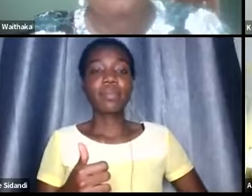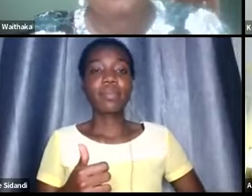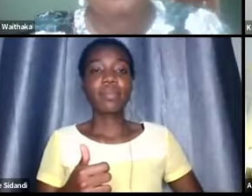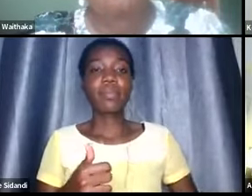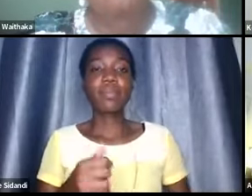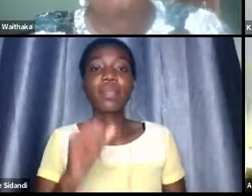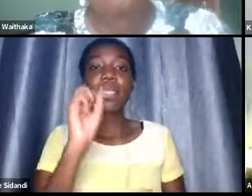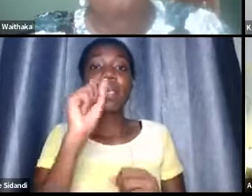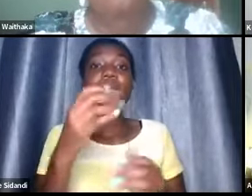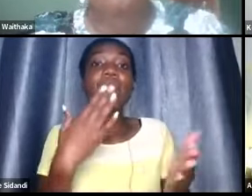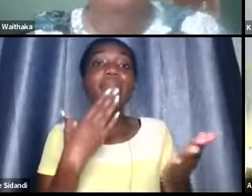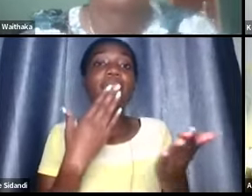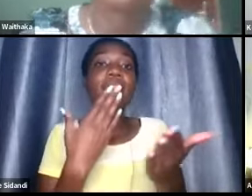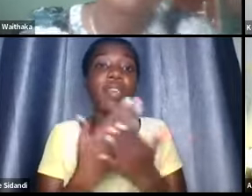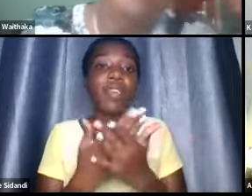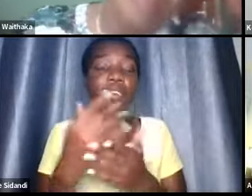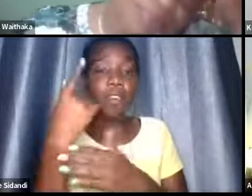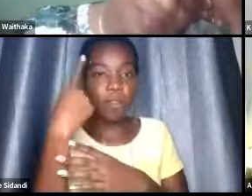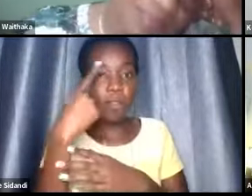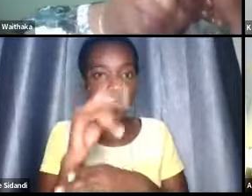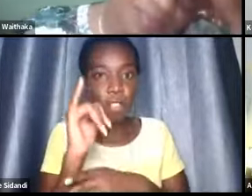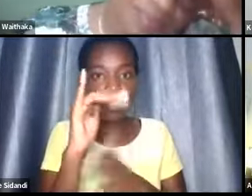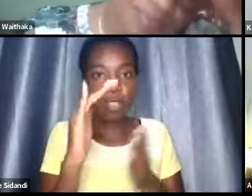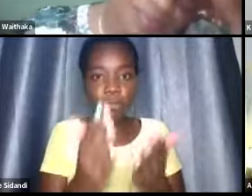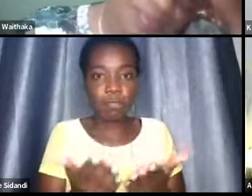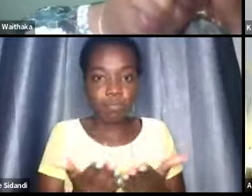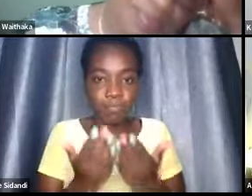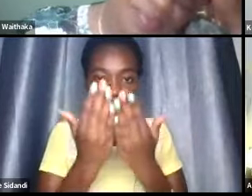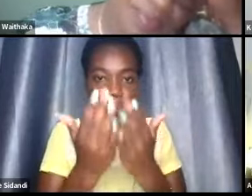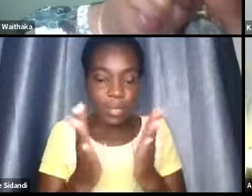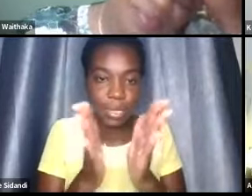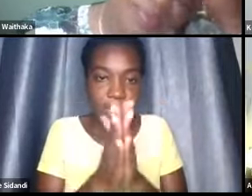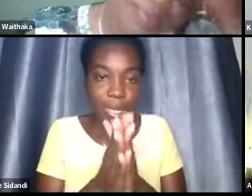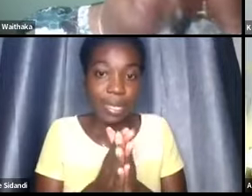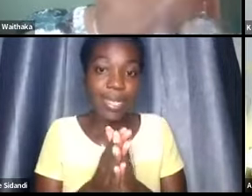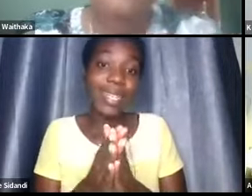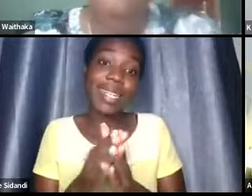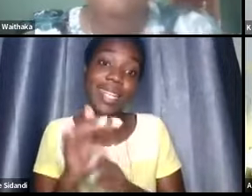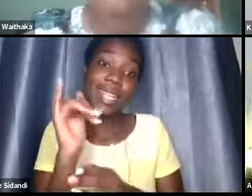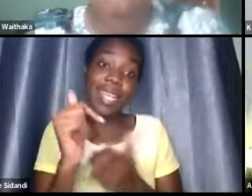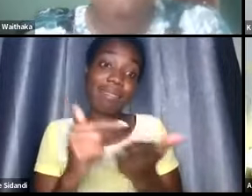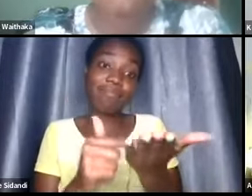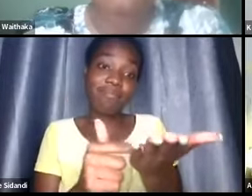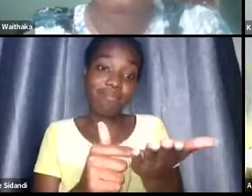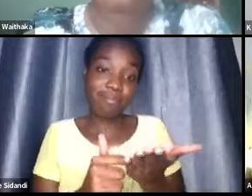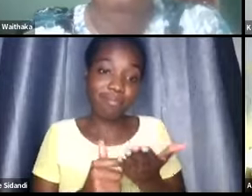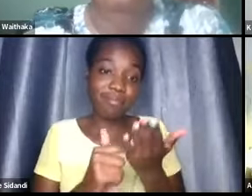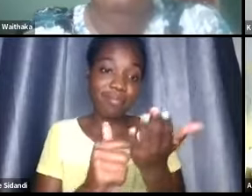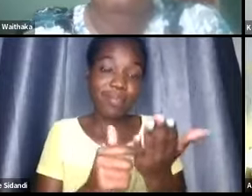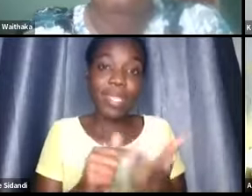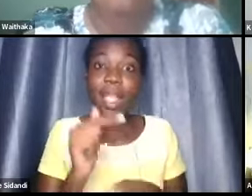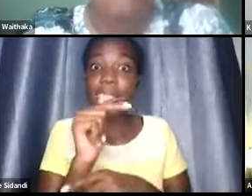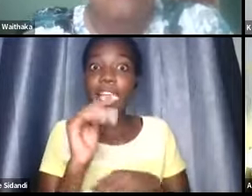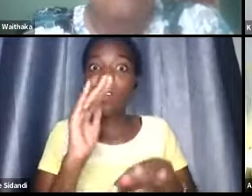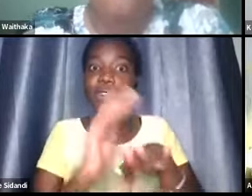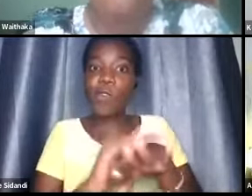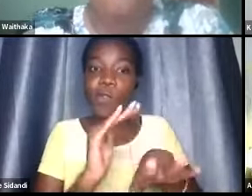Thank you for the presentation and for this kind of discussion. This is really what we